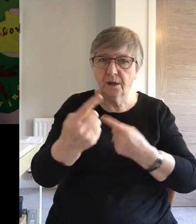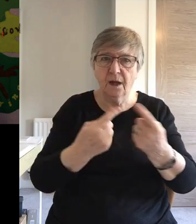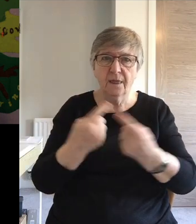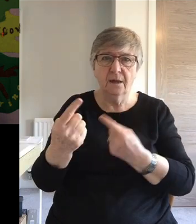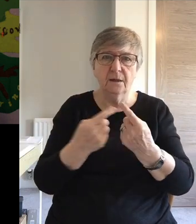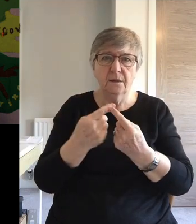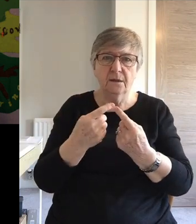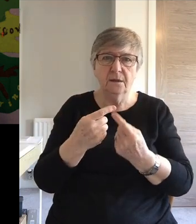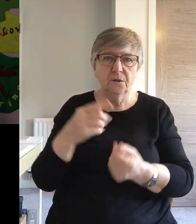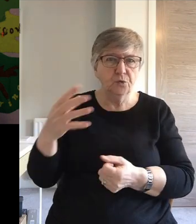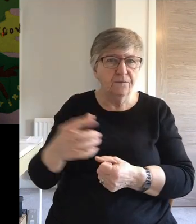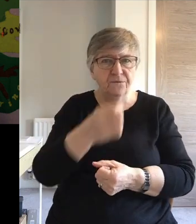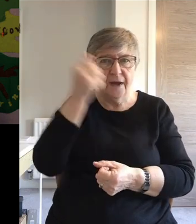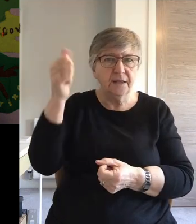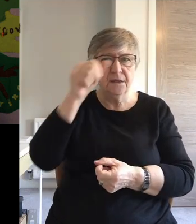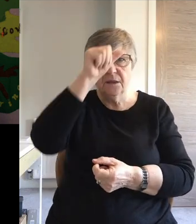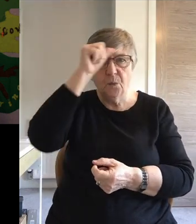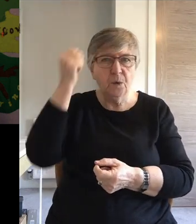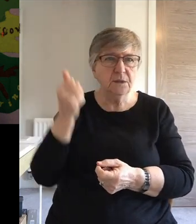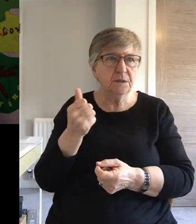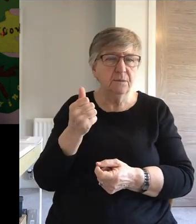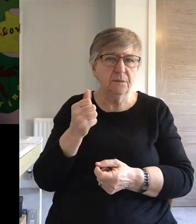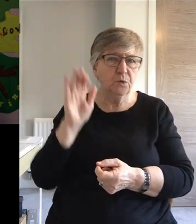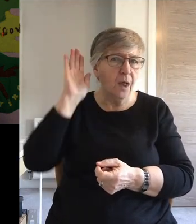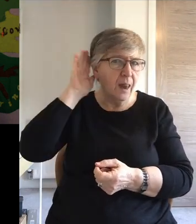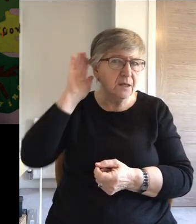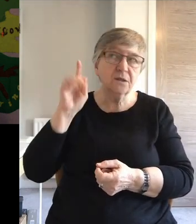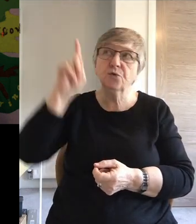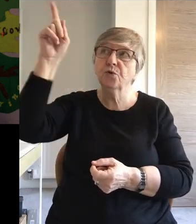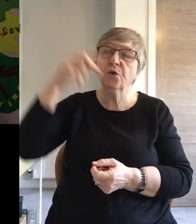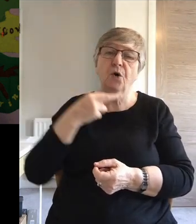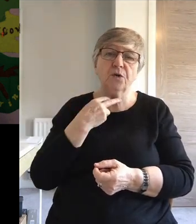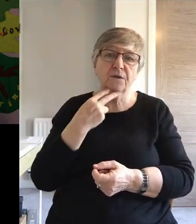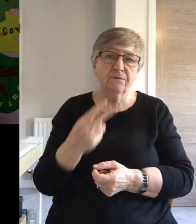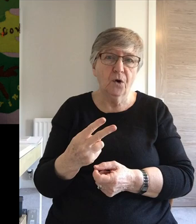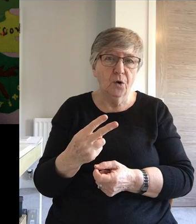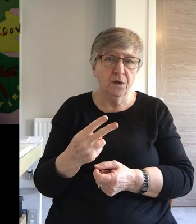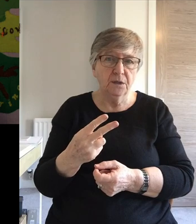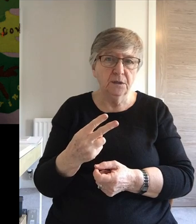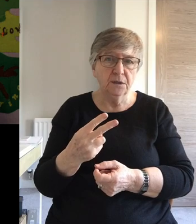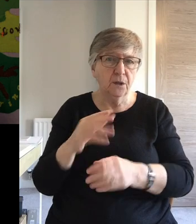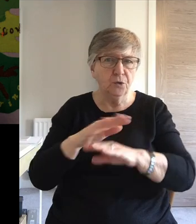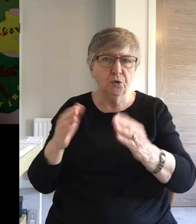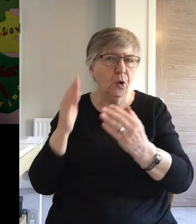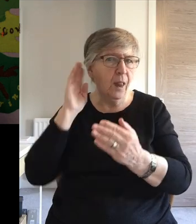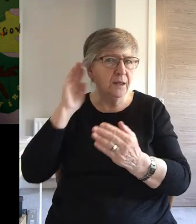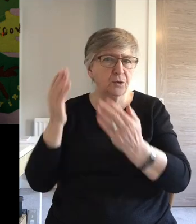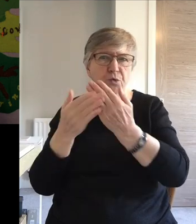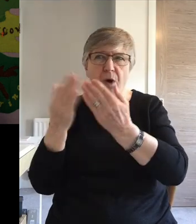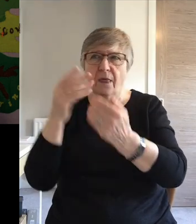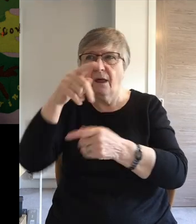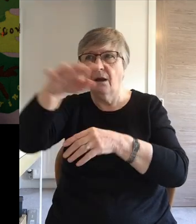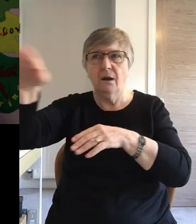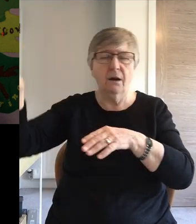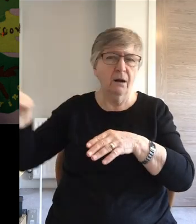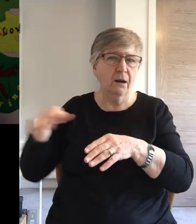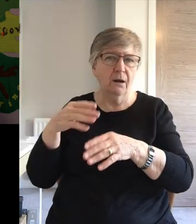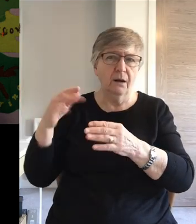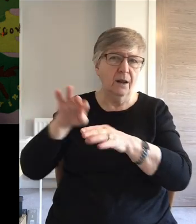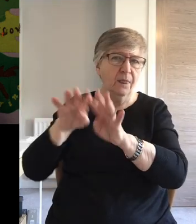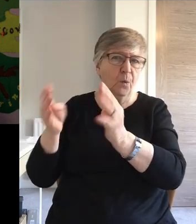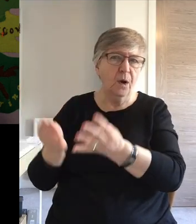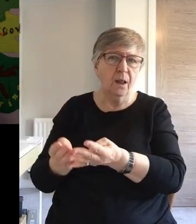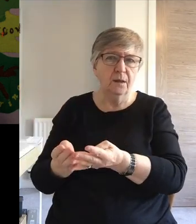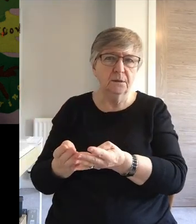another to discern the call of wisdom, the voice of God, amongst all the shouts and claims and messages and more.